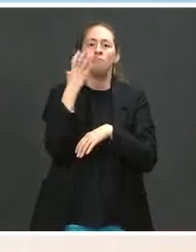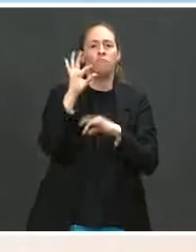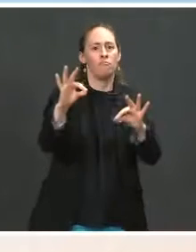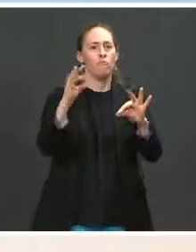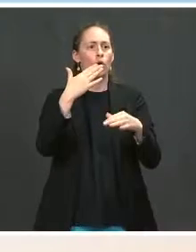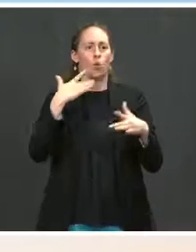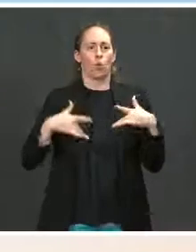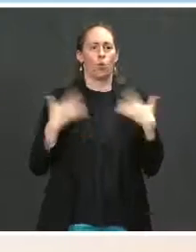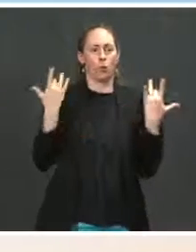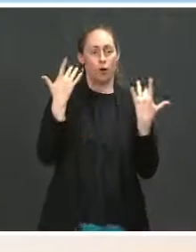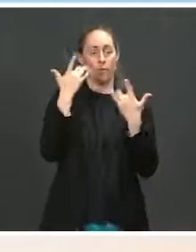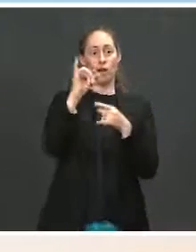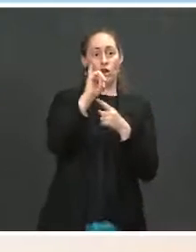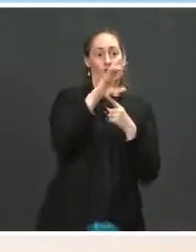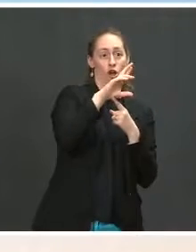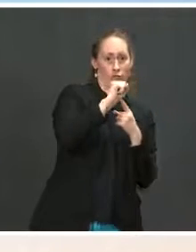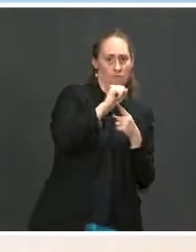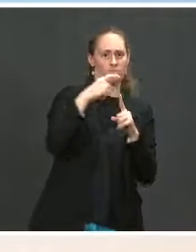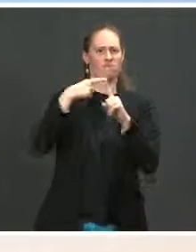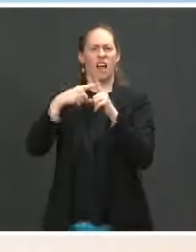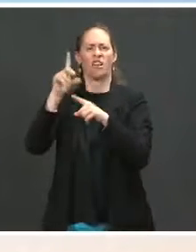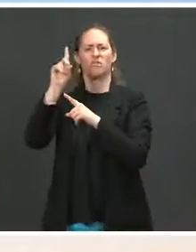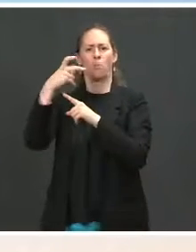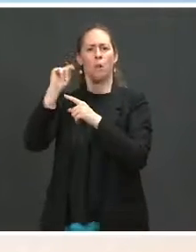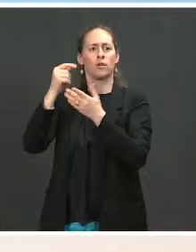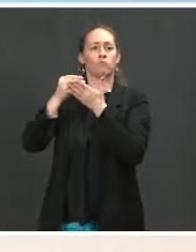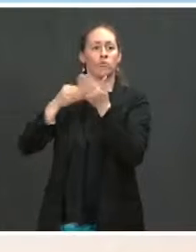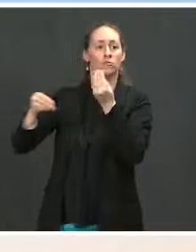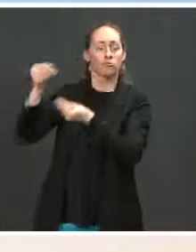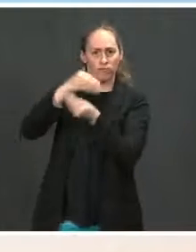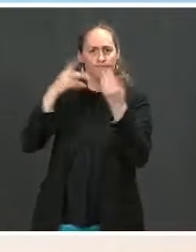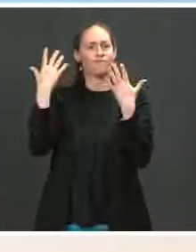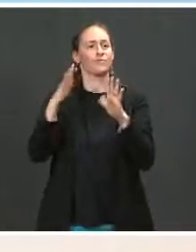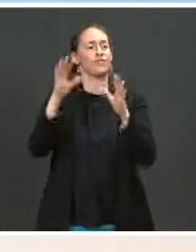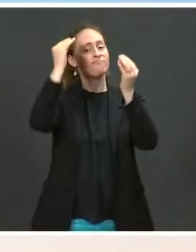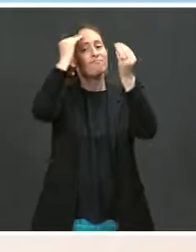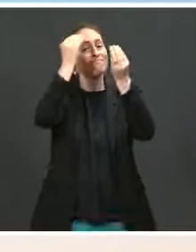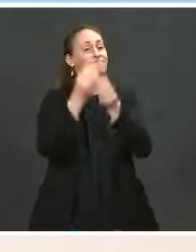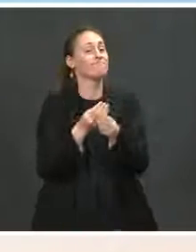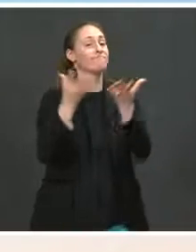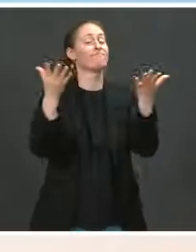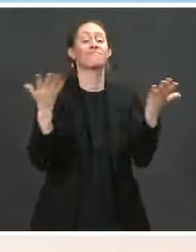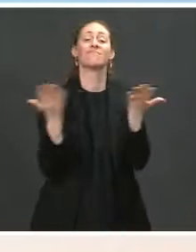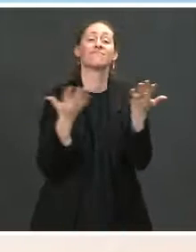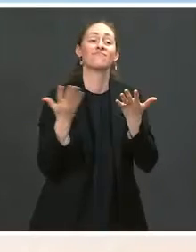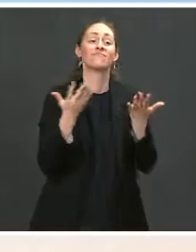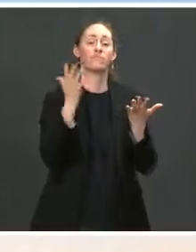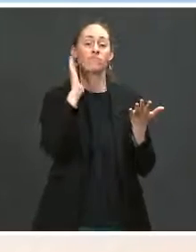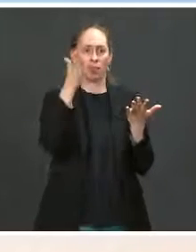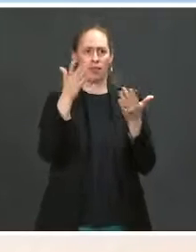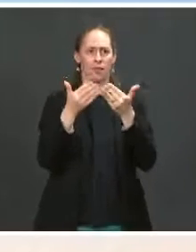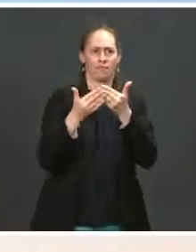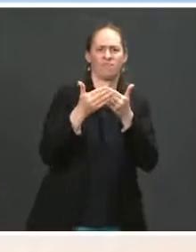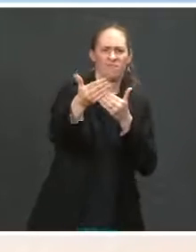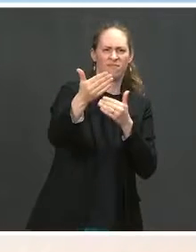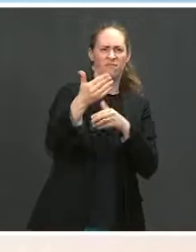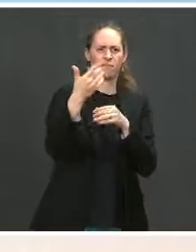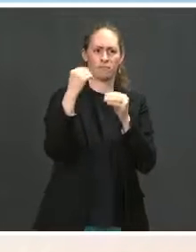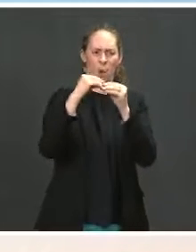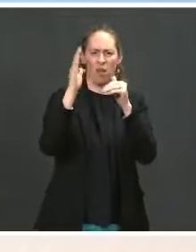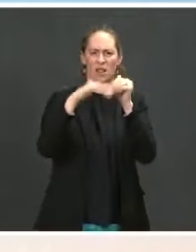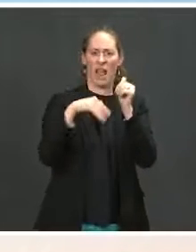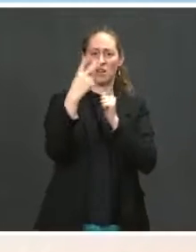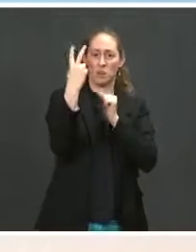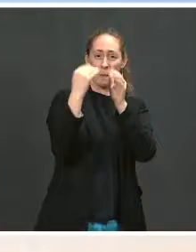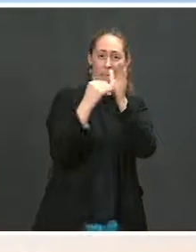Bureau of Fiscal Service announced that they are dispersing nearly $2 million payments from the American Rescue Plan, which